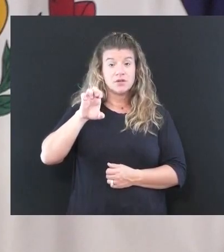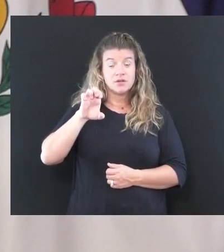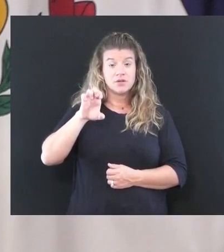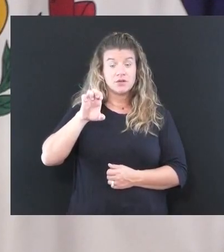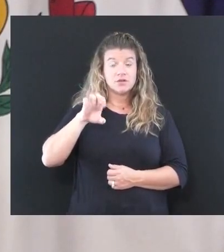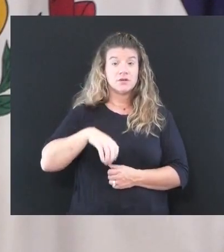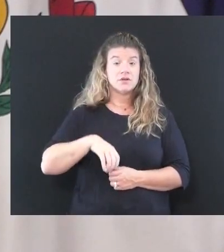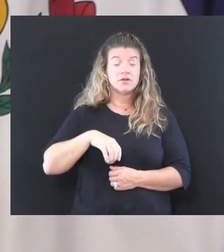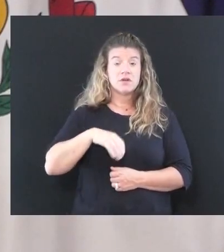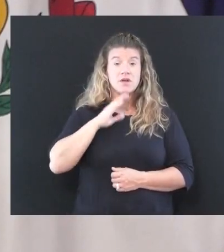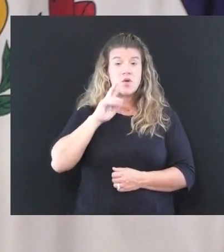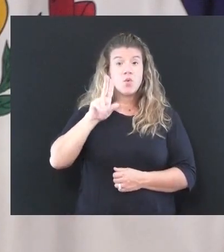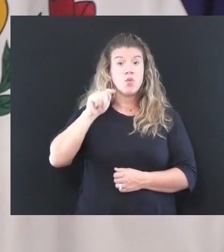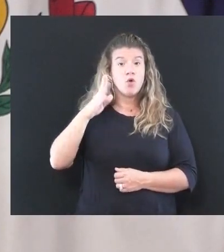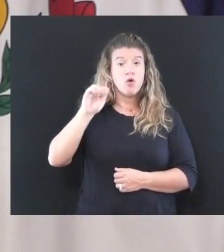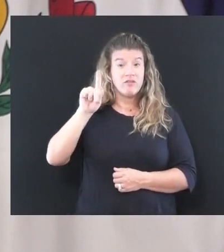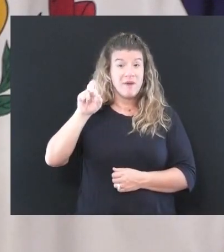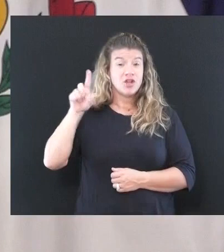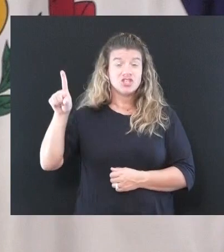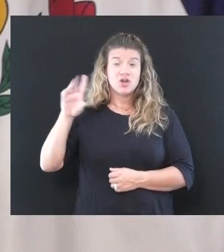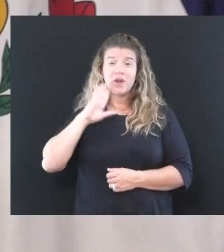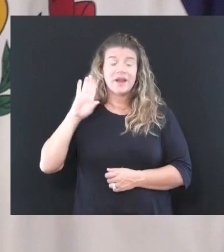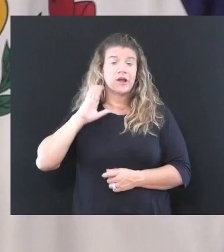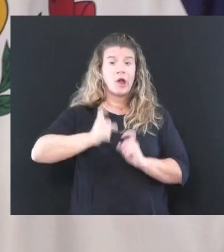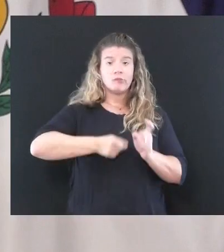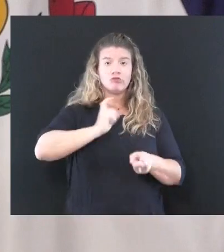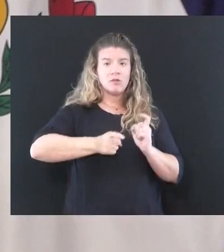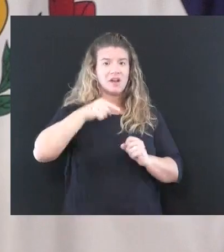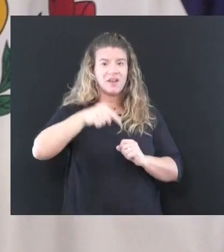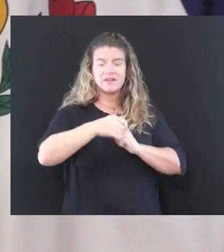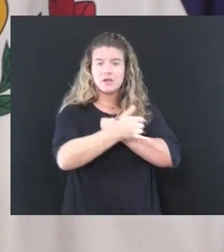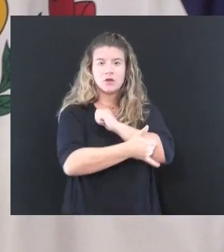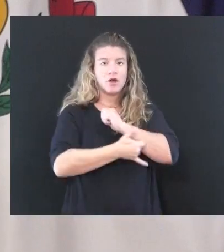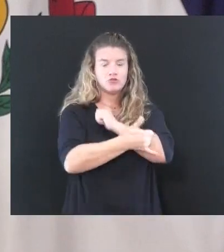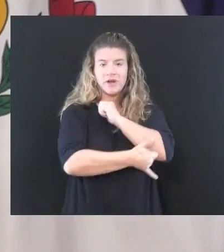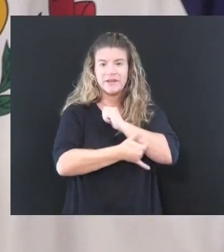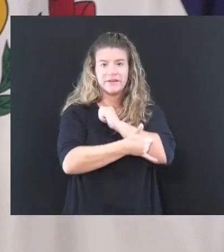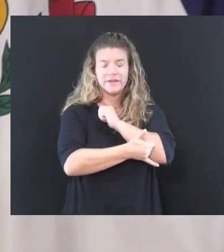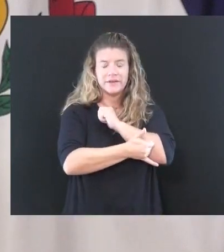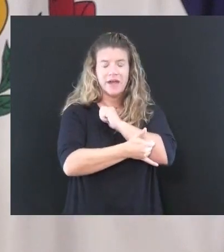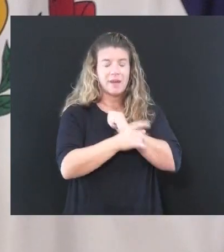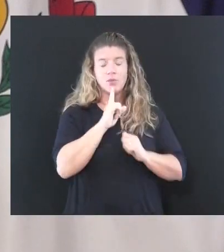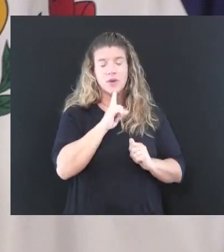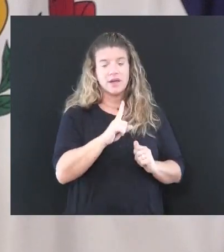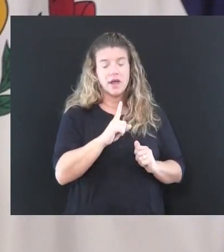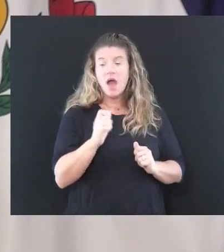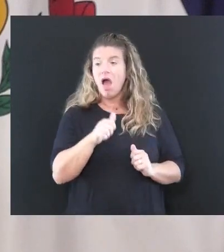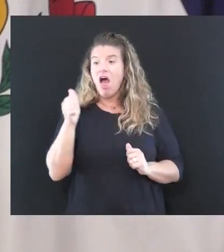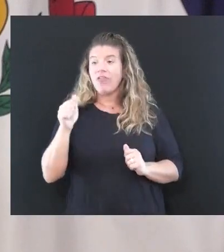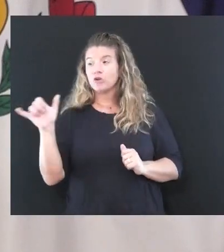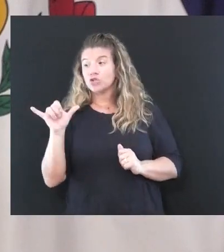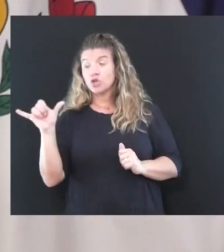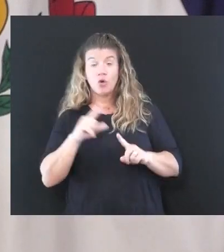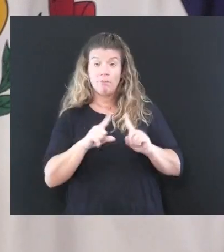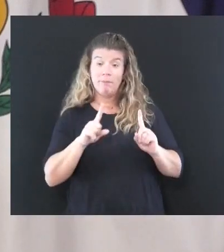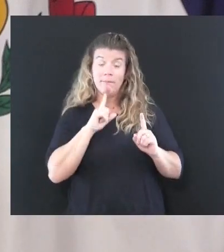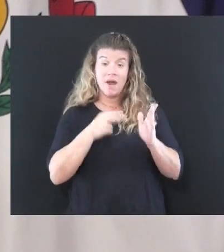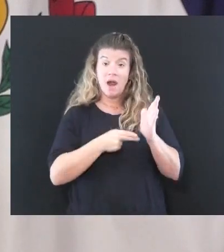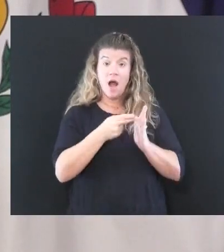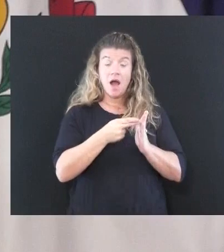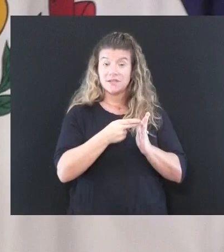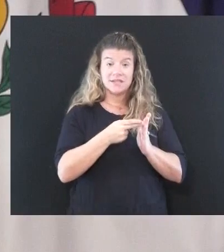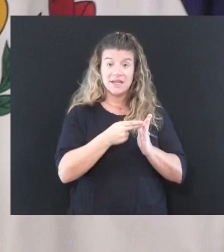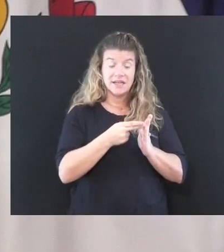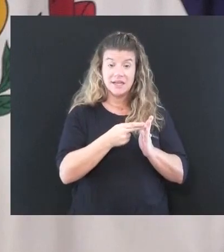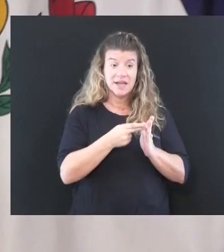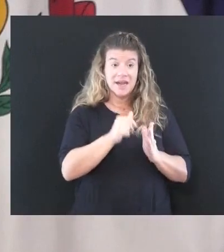has made a contribution to this country like a few others, but not like tons and